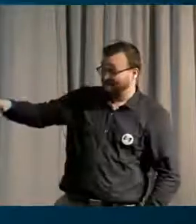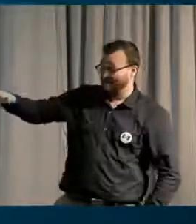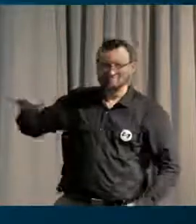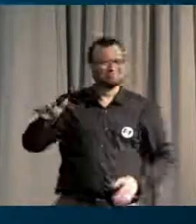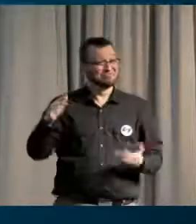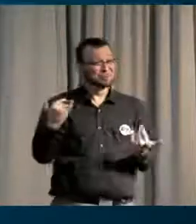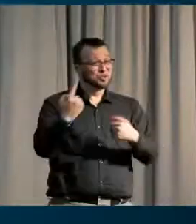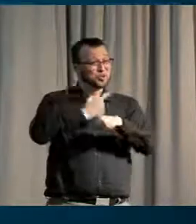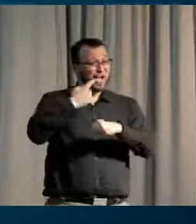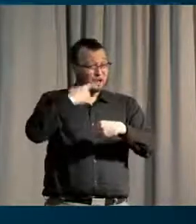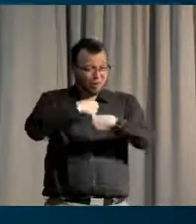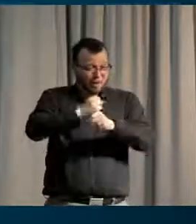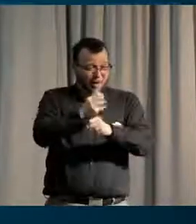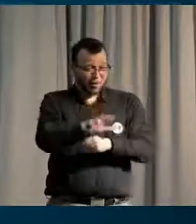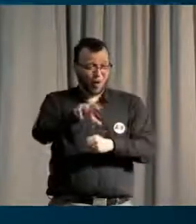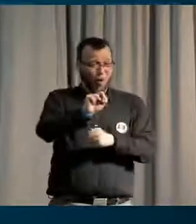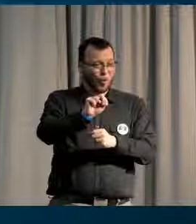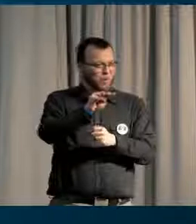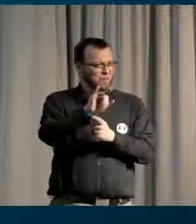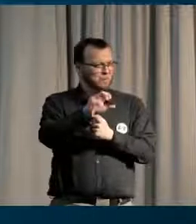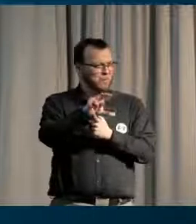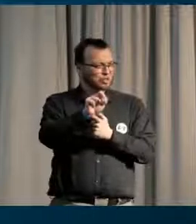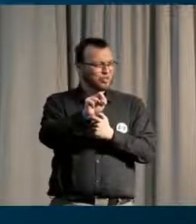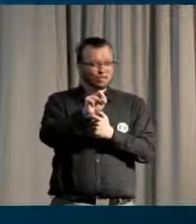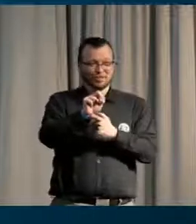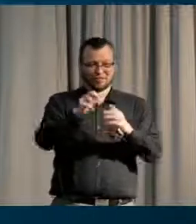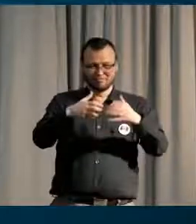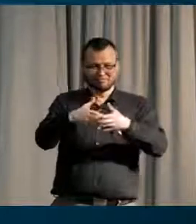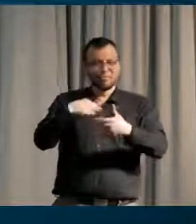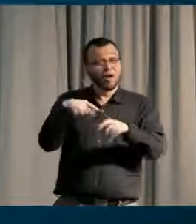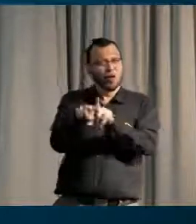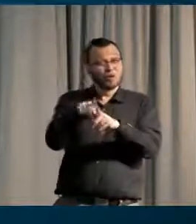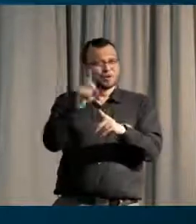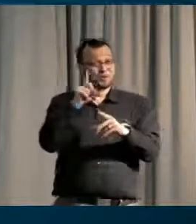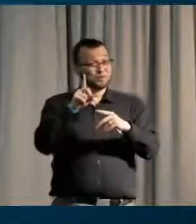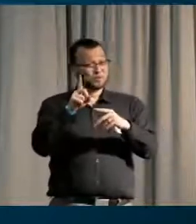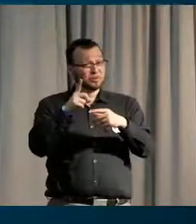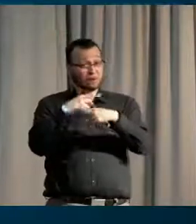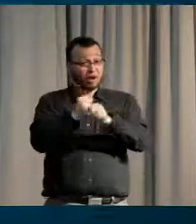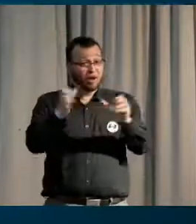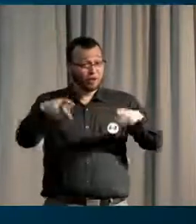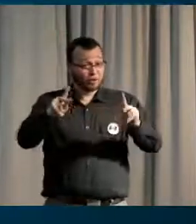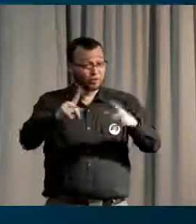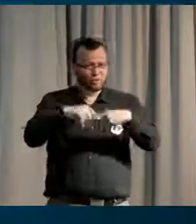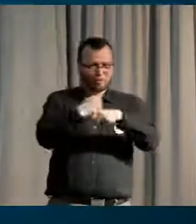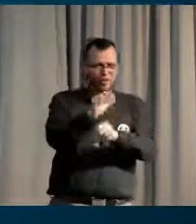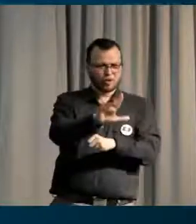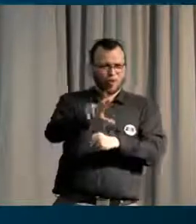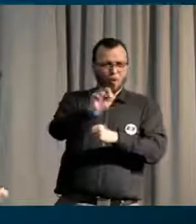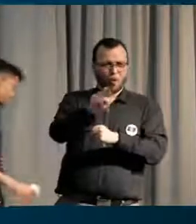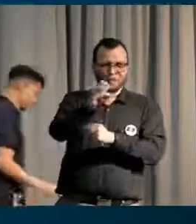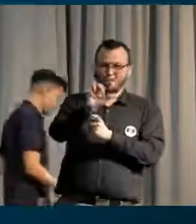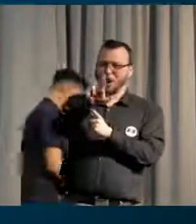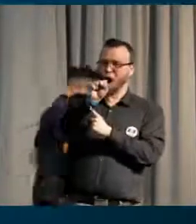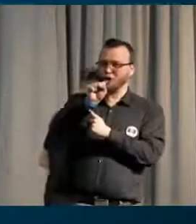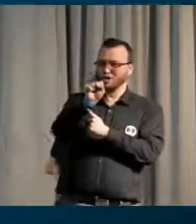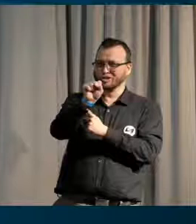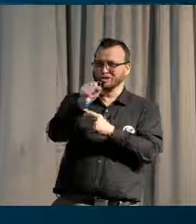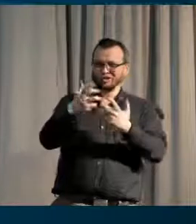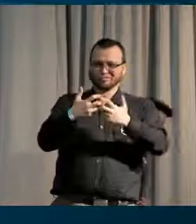today you could make your own mission patch. They're going to be bringing that back later too. And soon you're also going to get the chance to make your own Mars